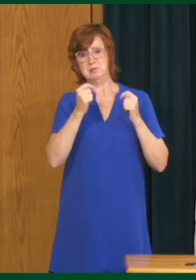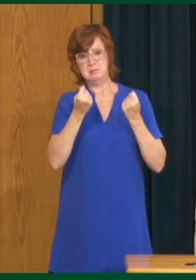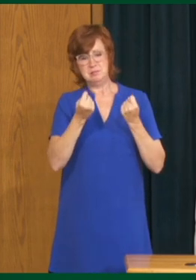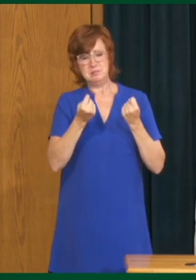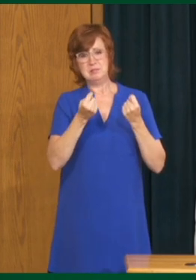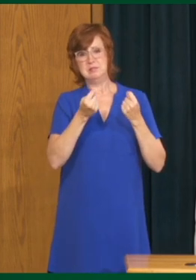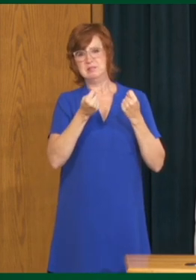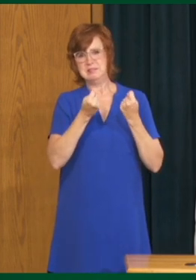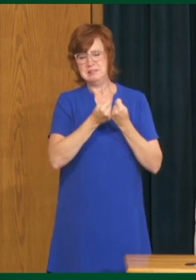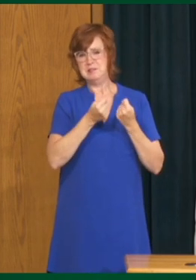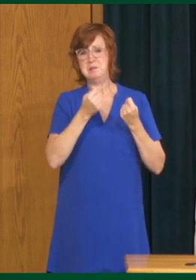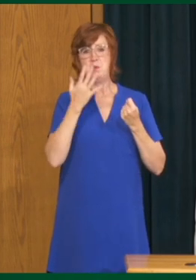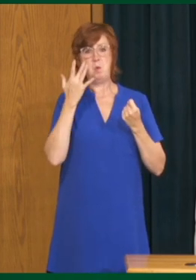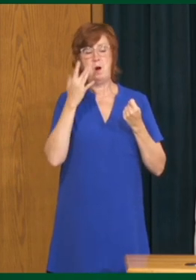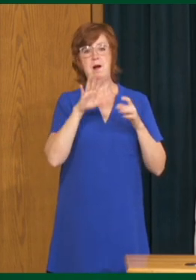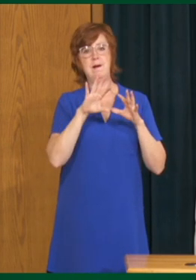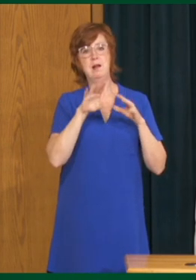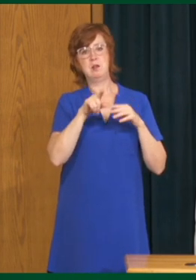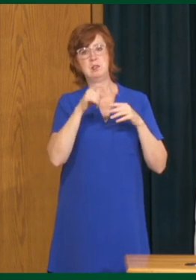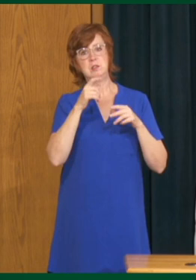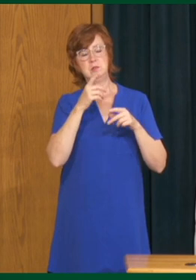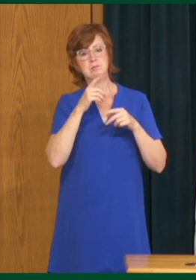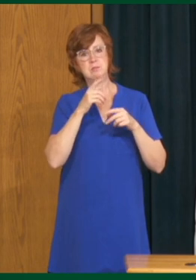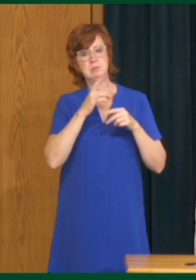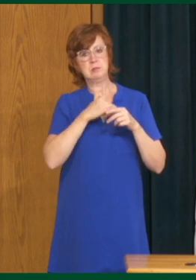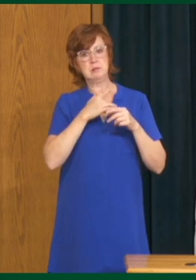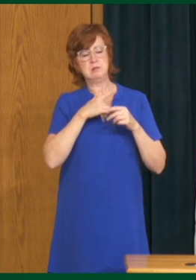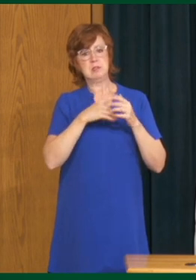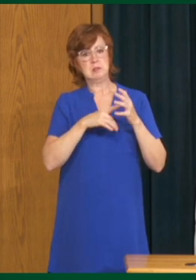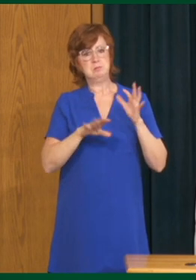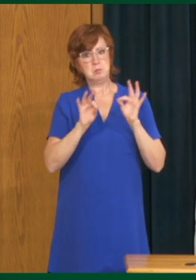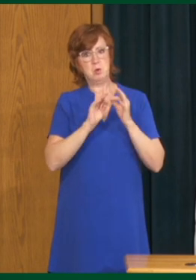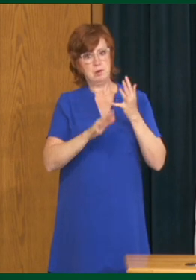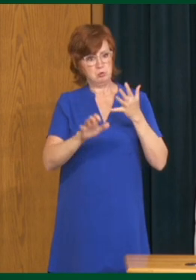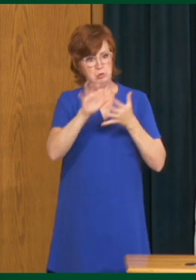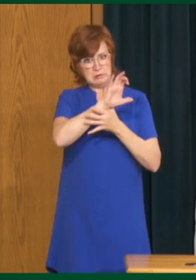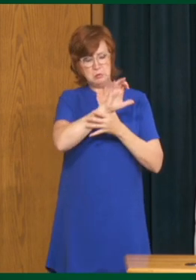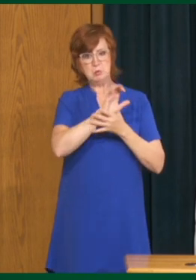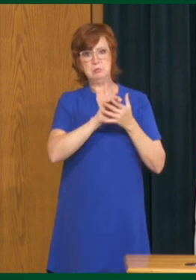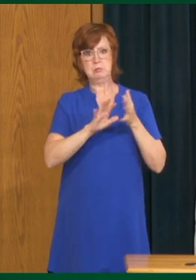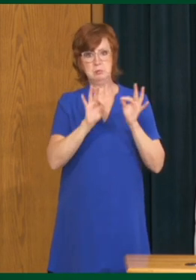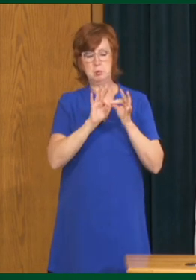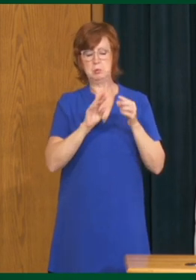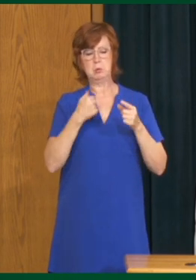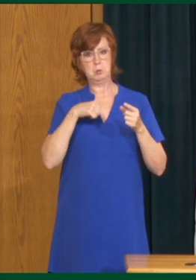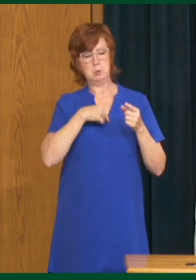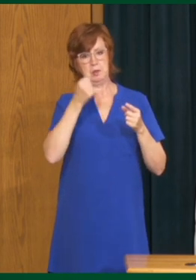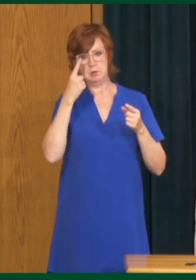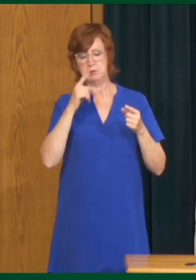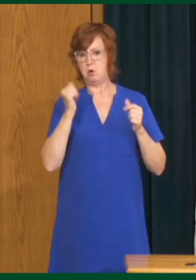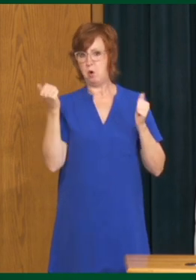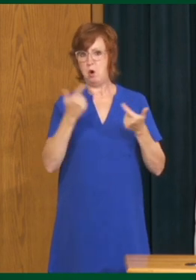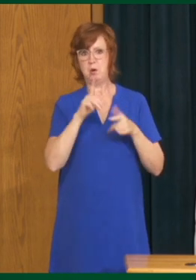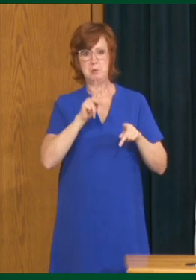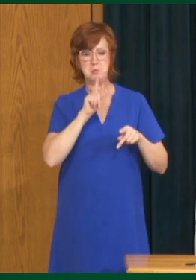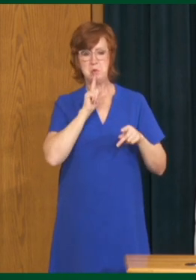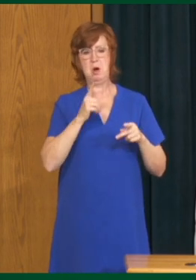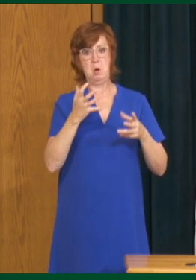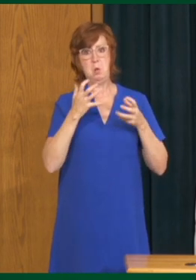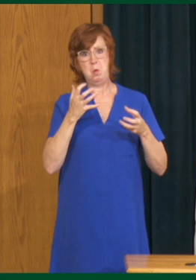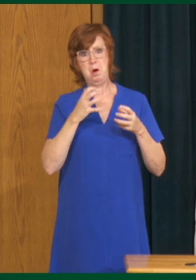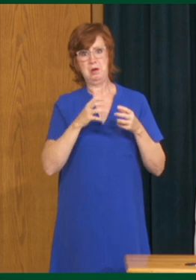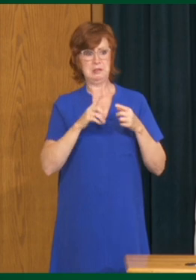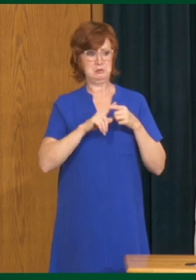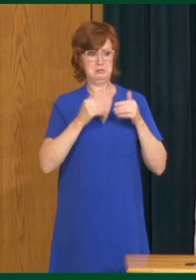changes relative to how they have traditionally received service. We also know that many patients are anxious and awaiting their